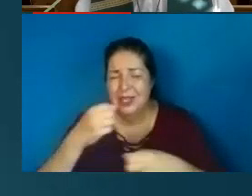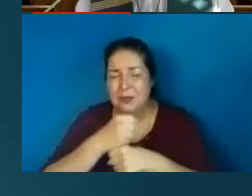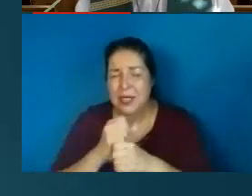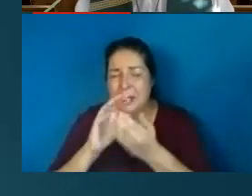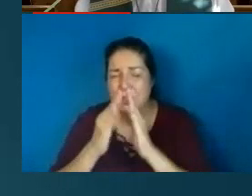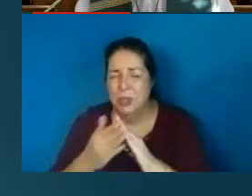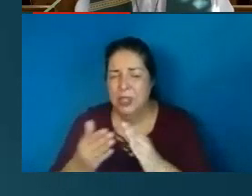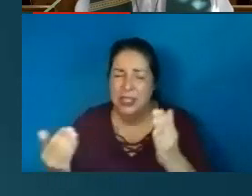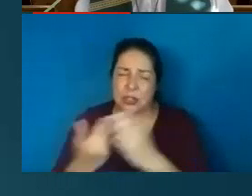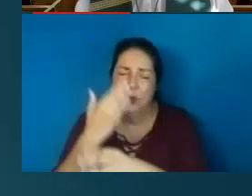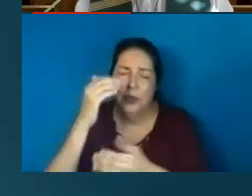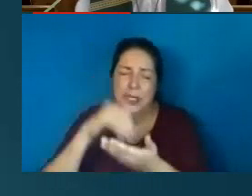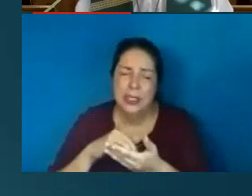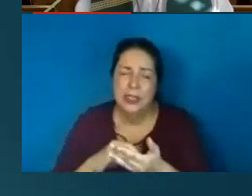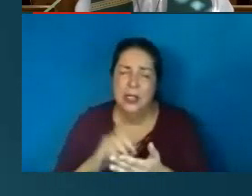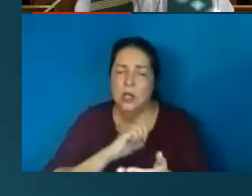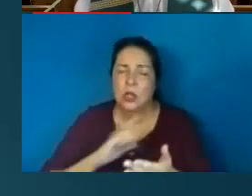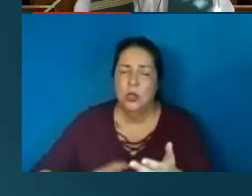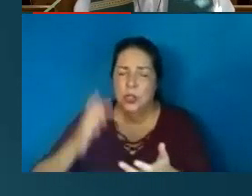life. Lord, in your mercy.